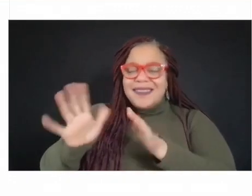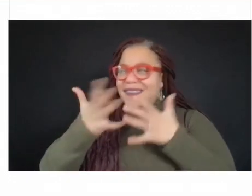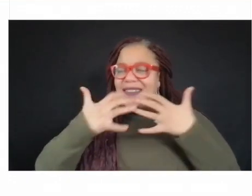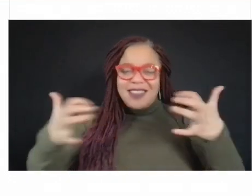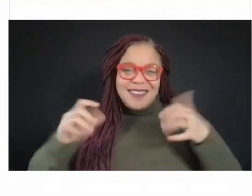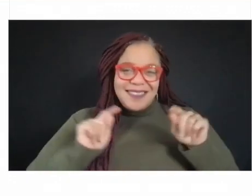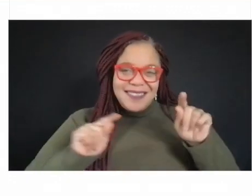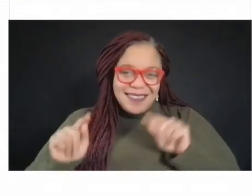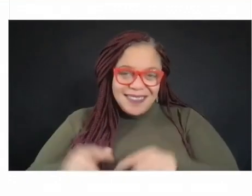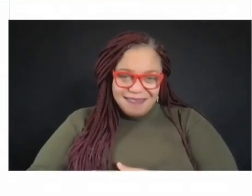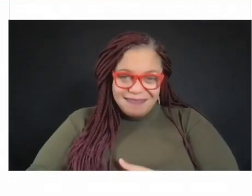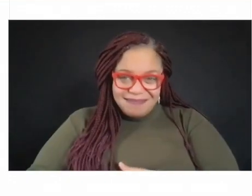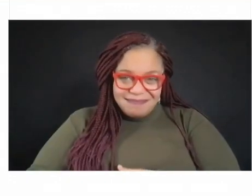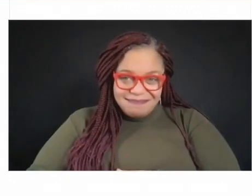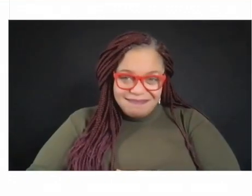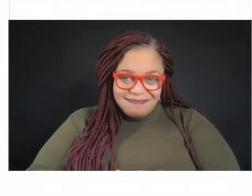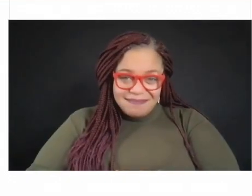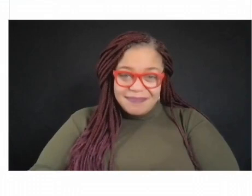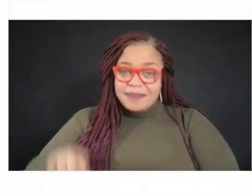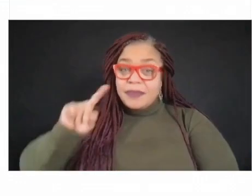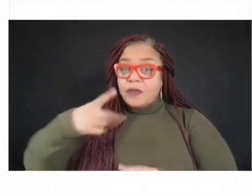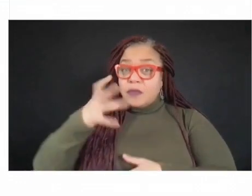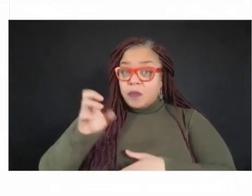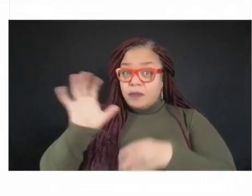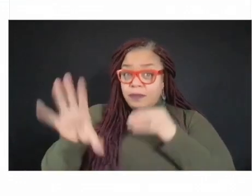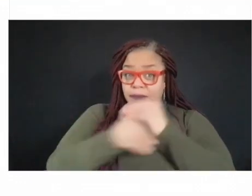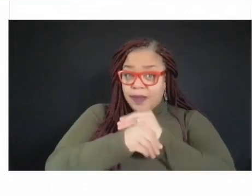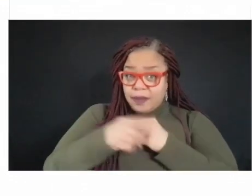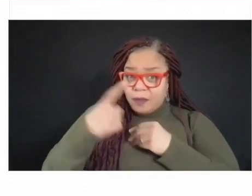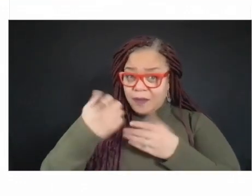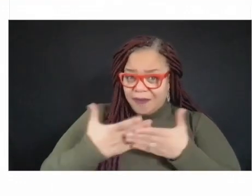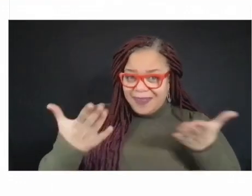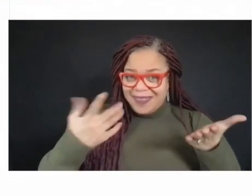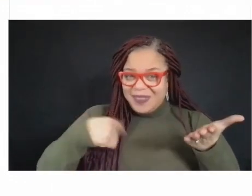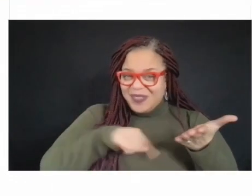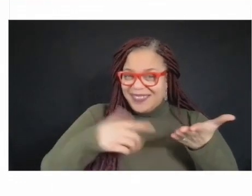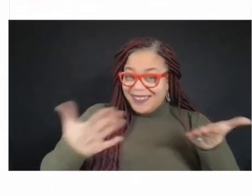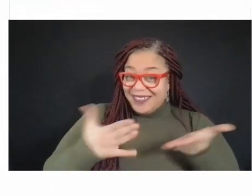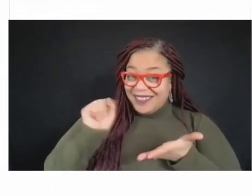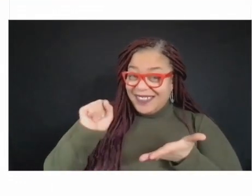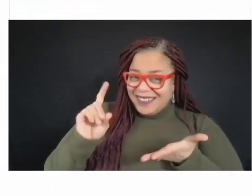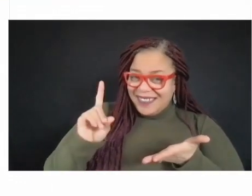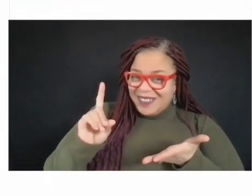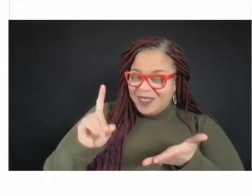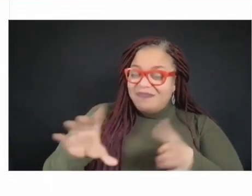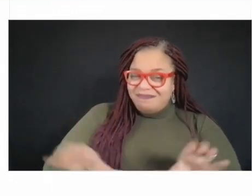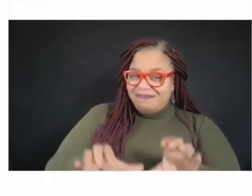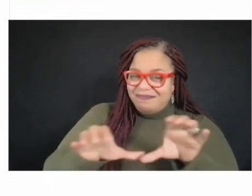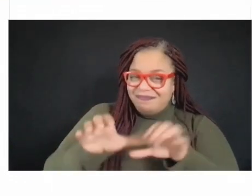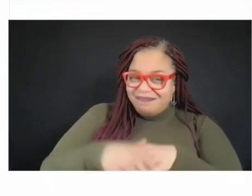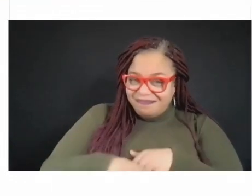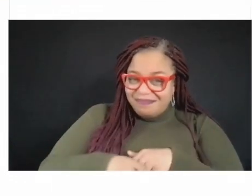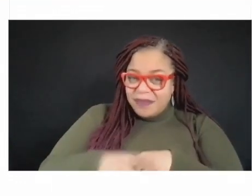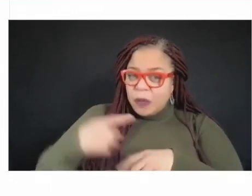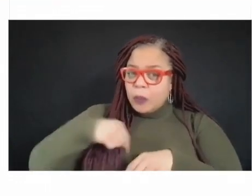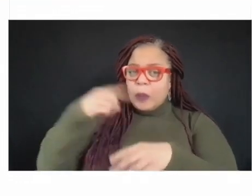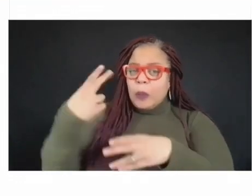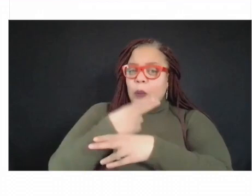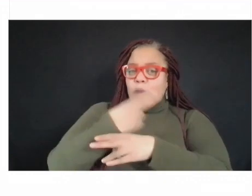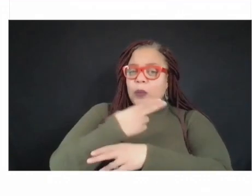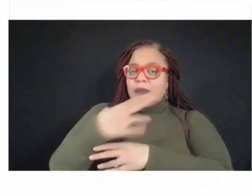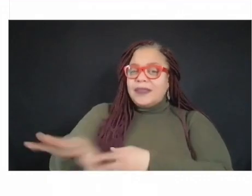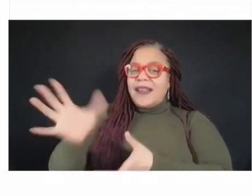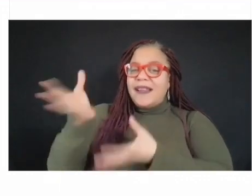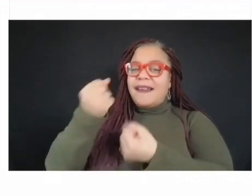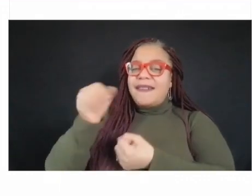I just wanted to add that that's exactly what we did in San Diego. We utilize faith-based organizations. We also